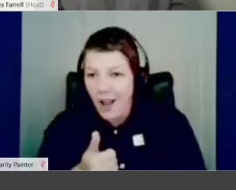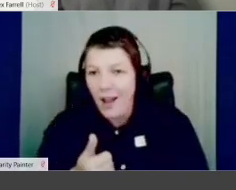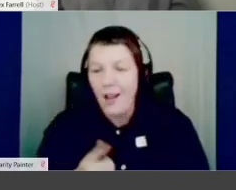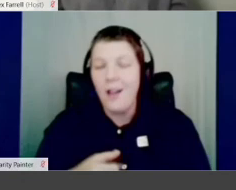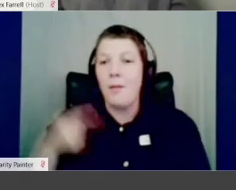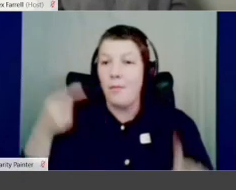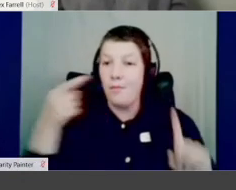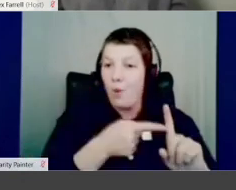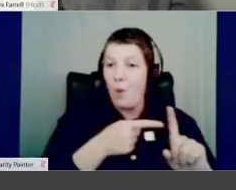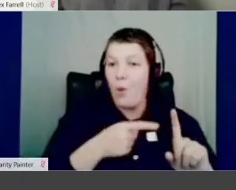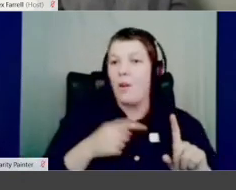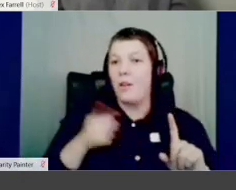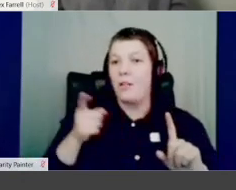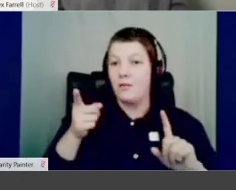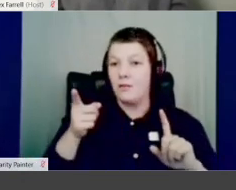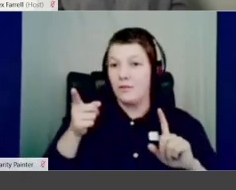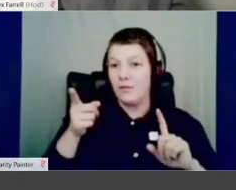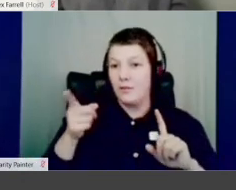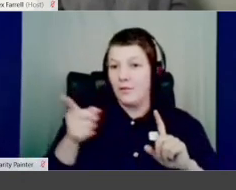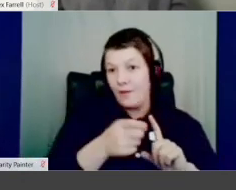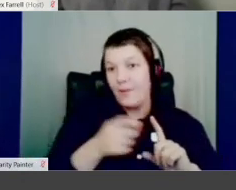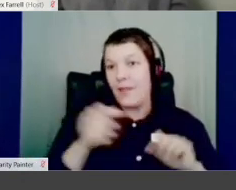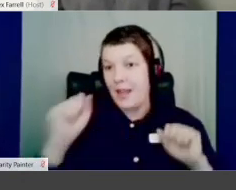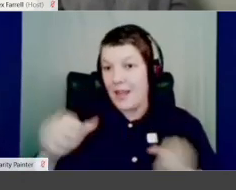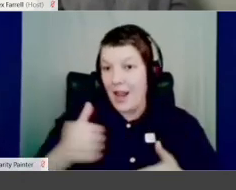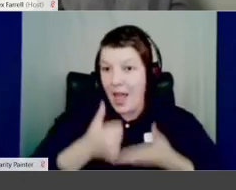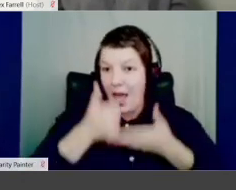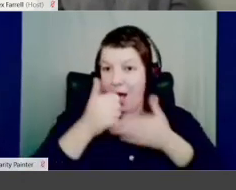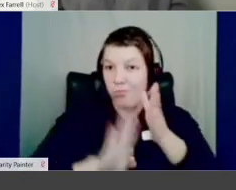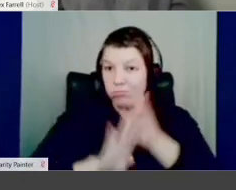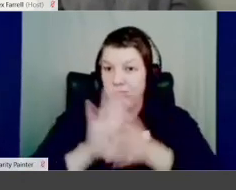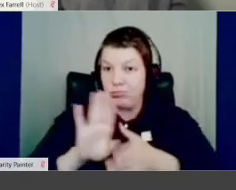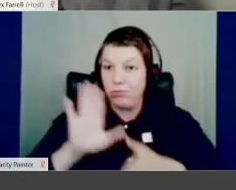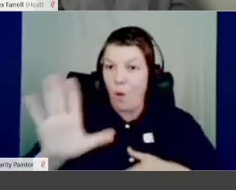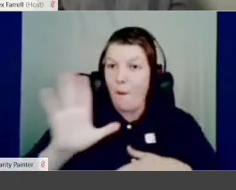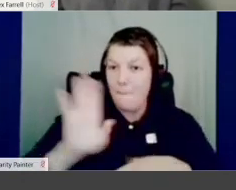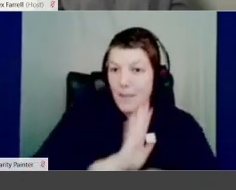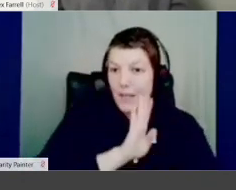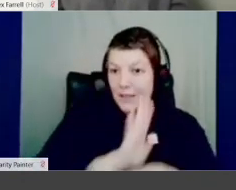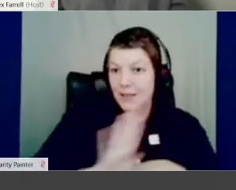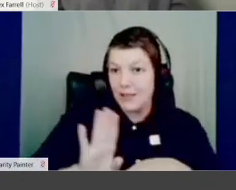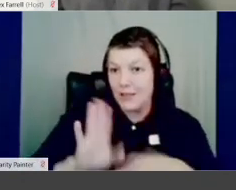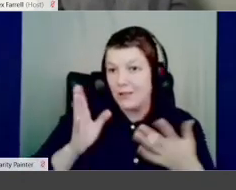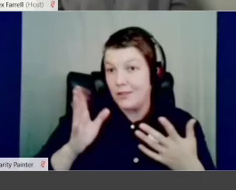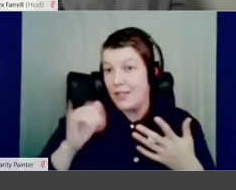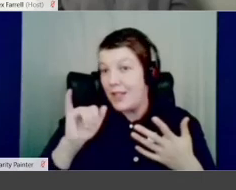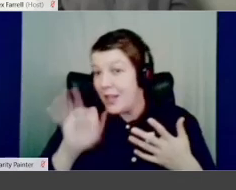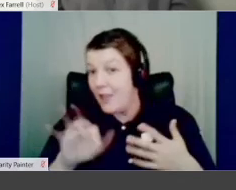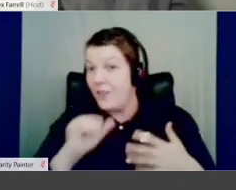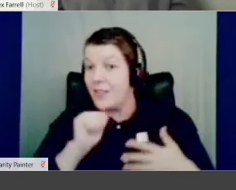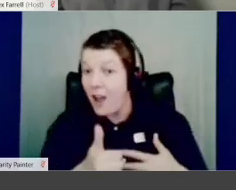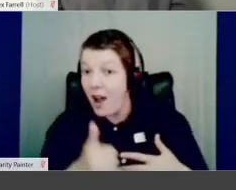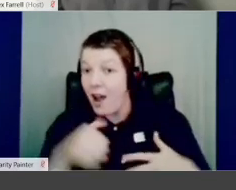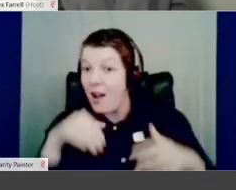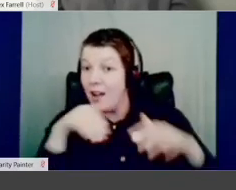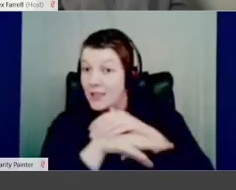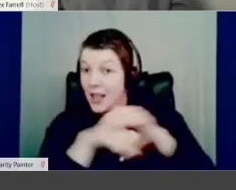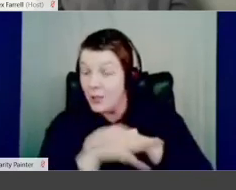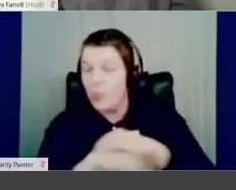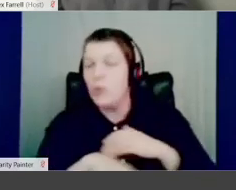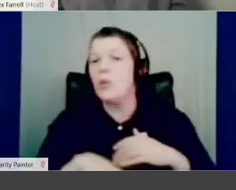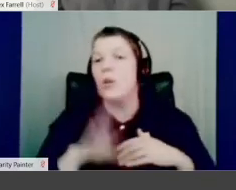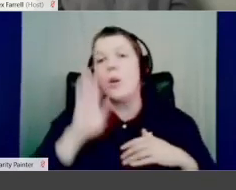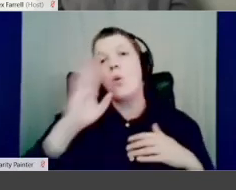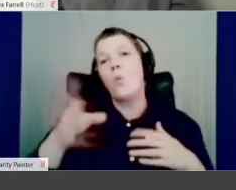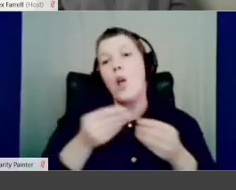Jeff's question of how do we get people on board with this, like, you're losing money if you don't. If that doesn't get you on board in a